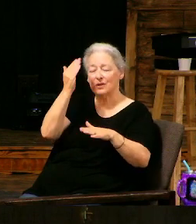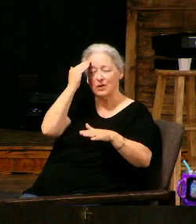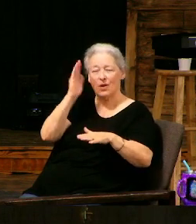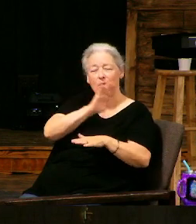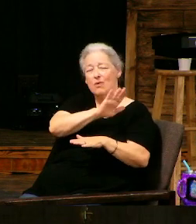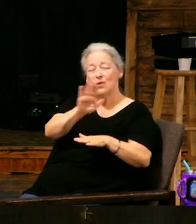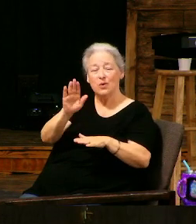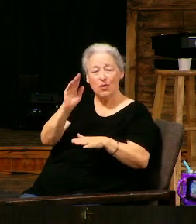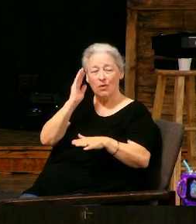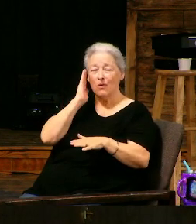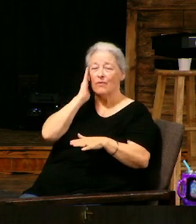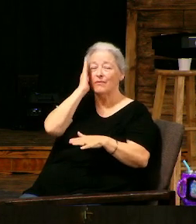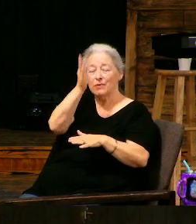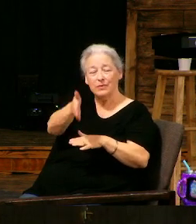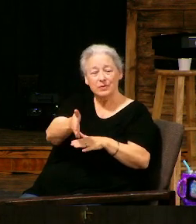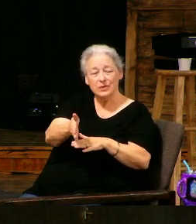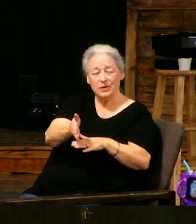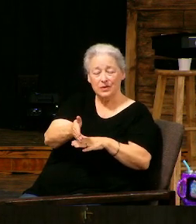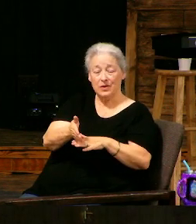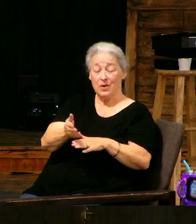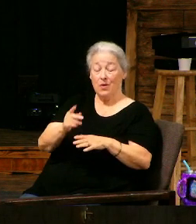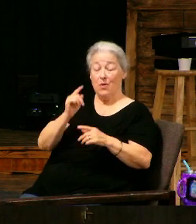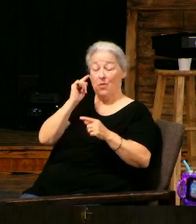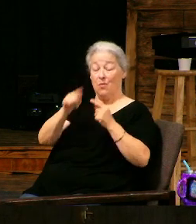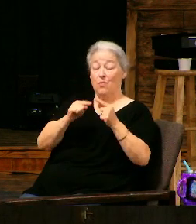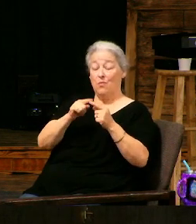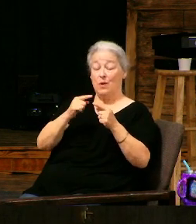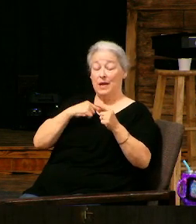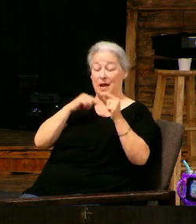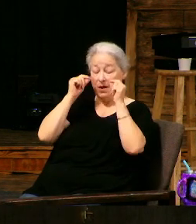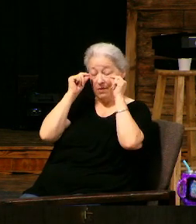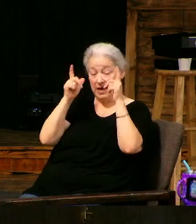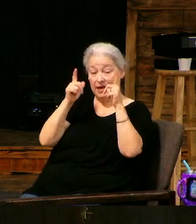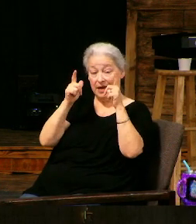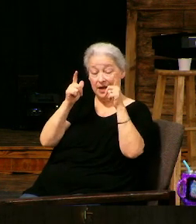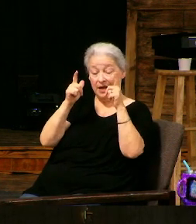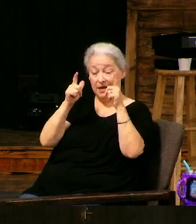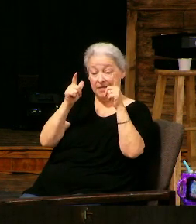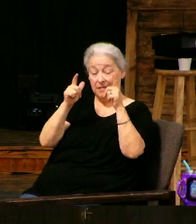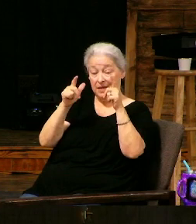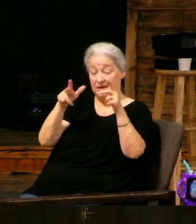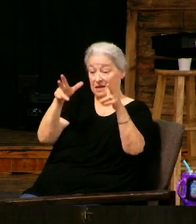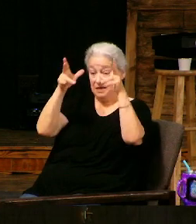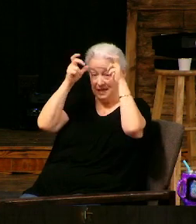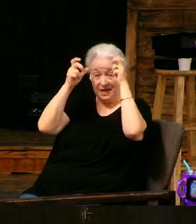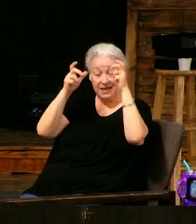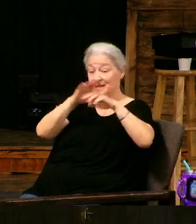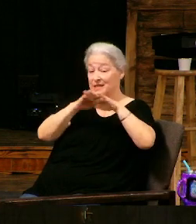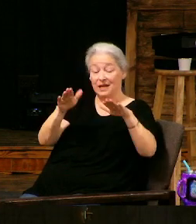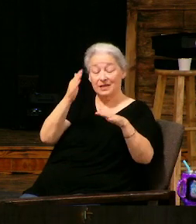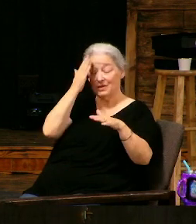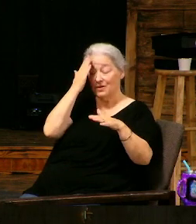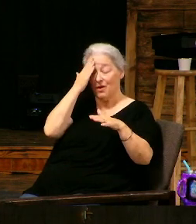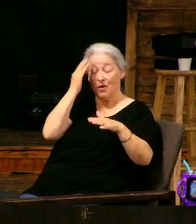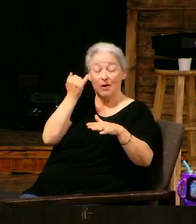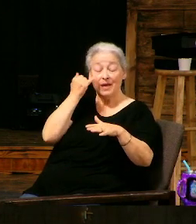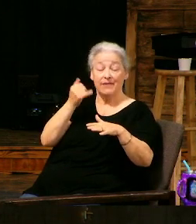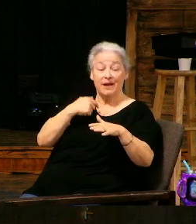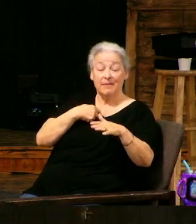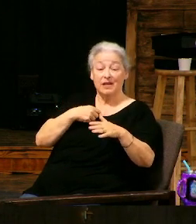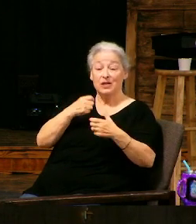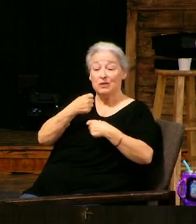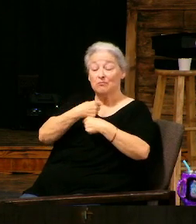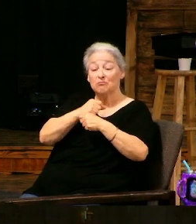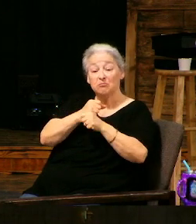I get up in the morning, he doesn't know whether I'm going to go get a cup of coffee or go feed the horse or take a shot. He